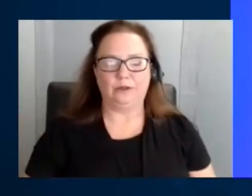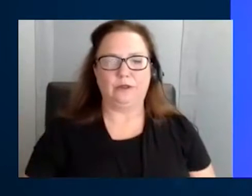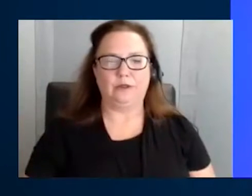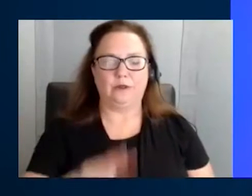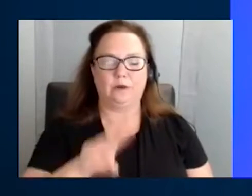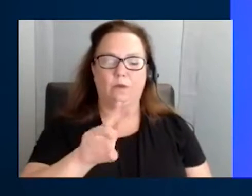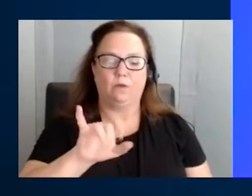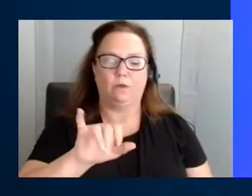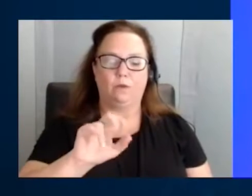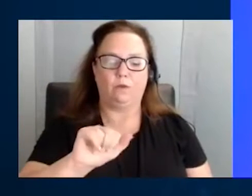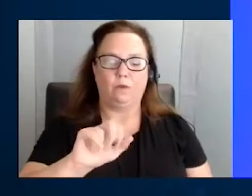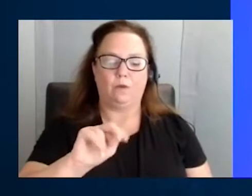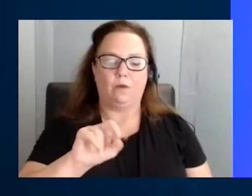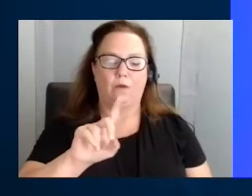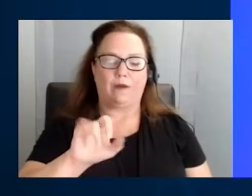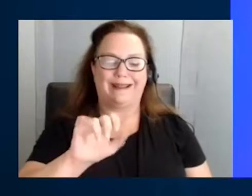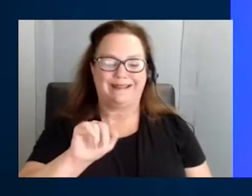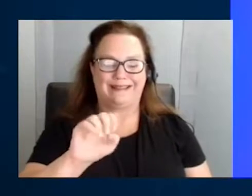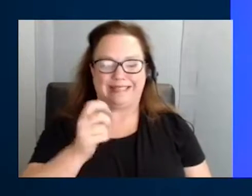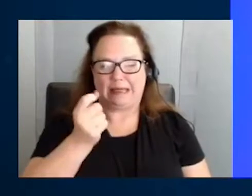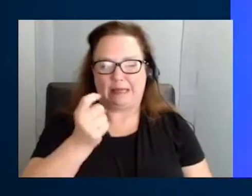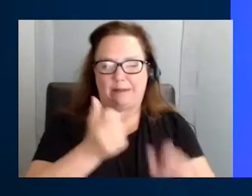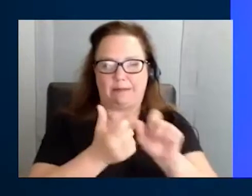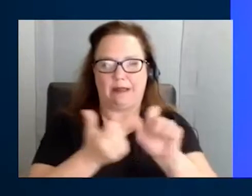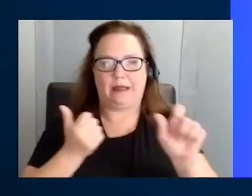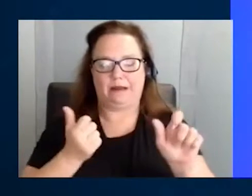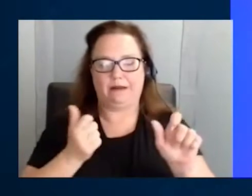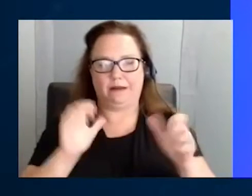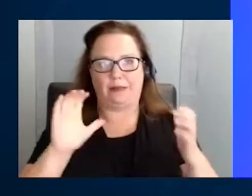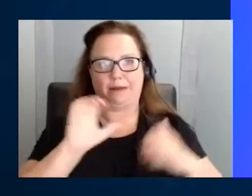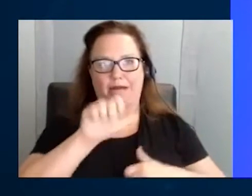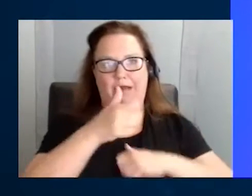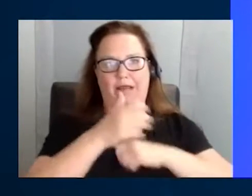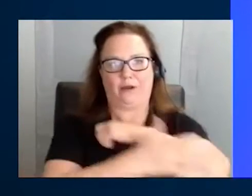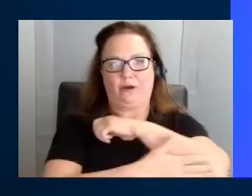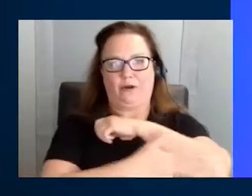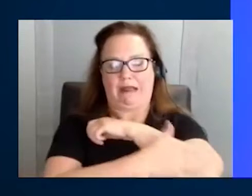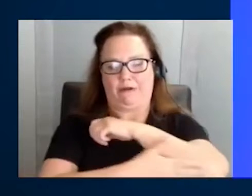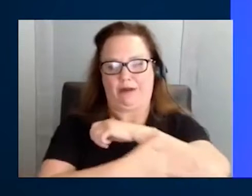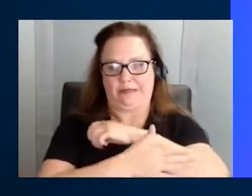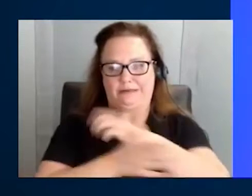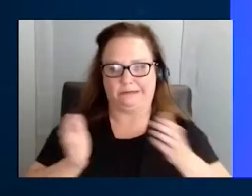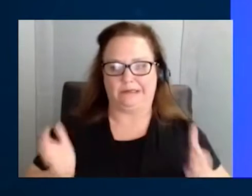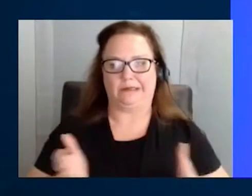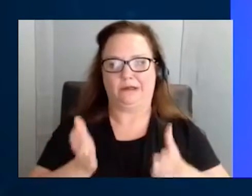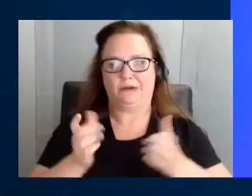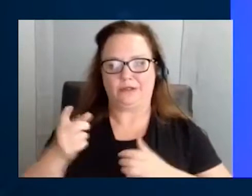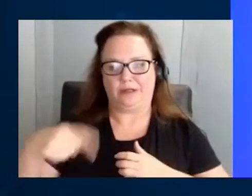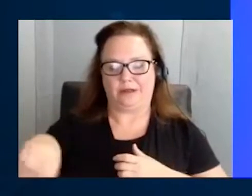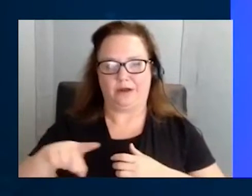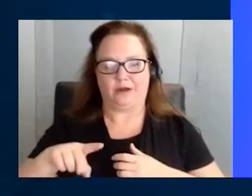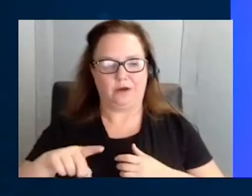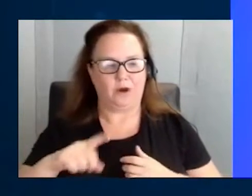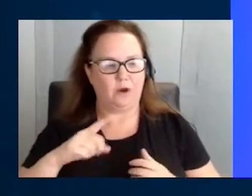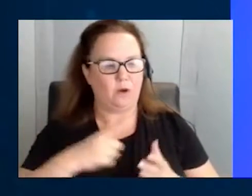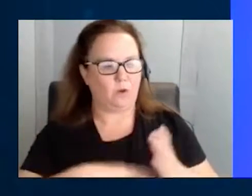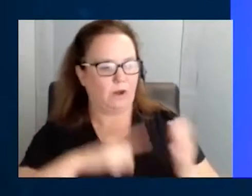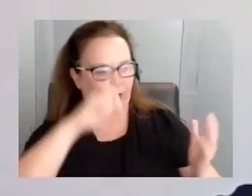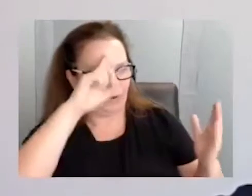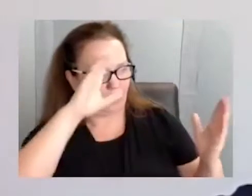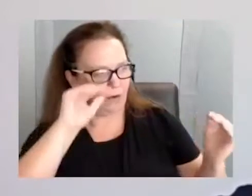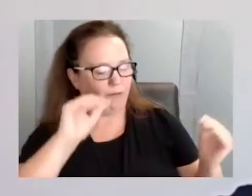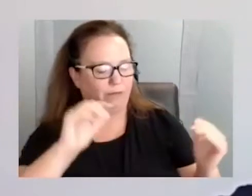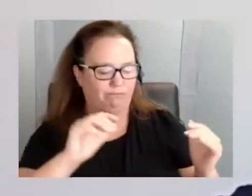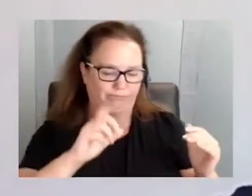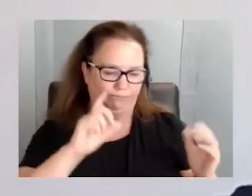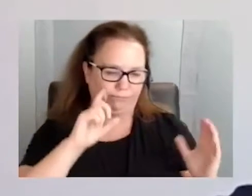has lagged behind some of the other neighboring counties in getting their residents vaccinated. What do you hope to see at this event?